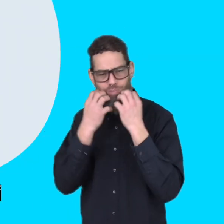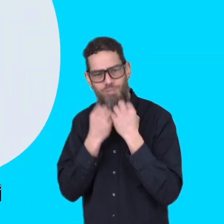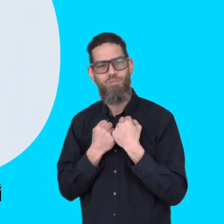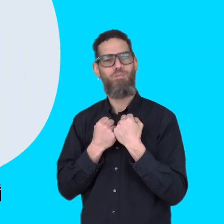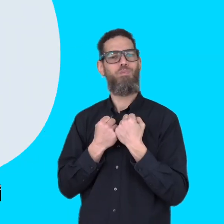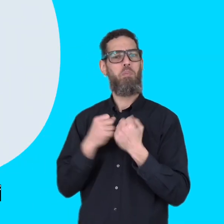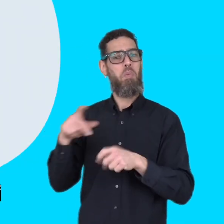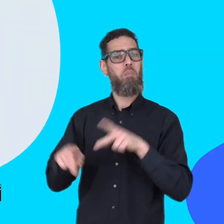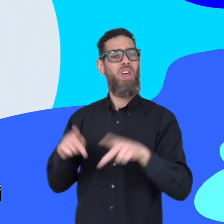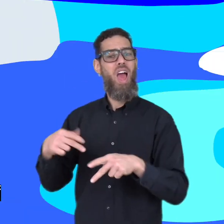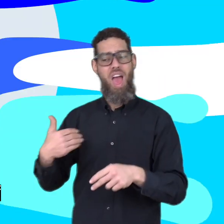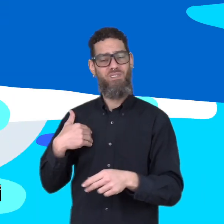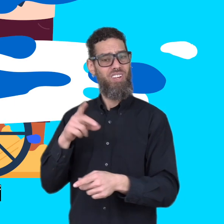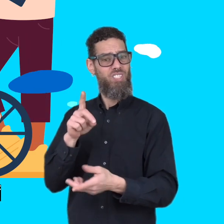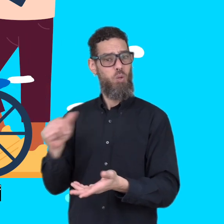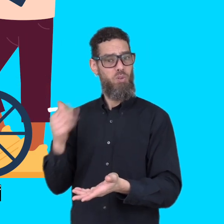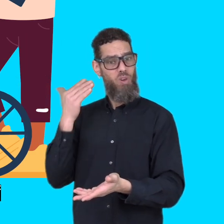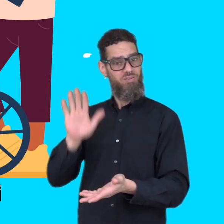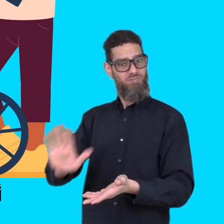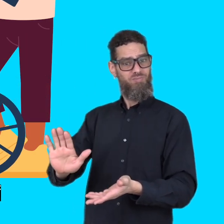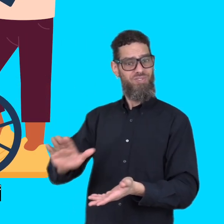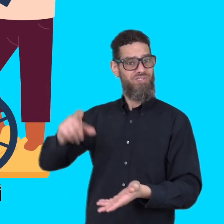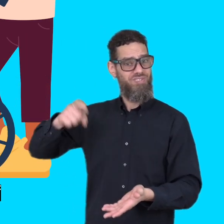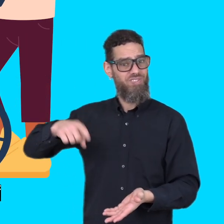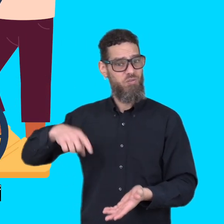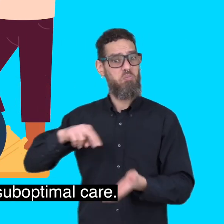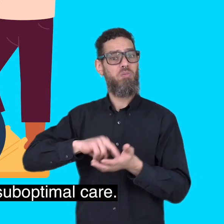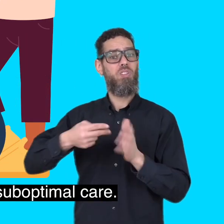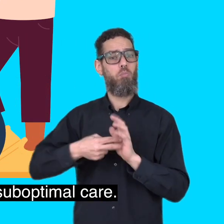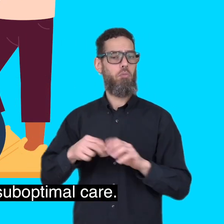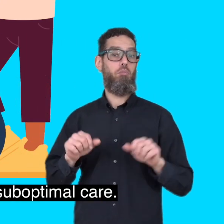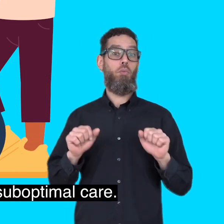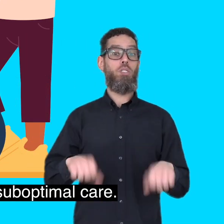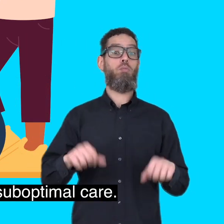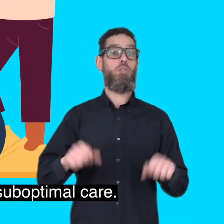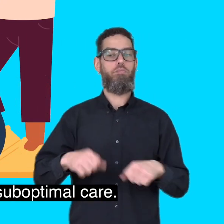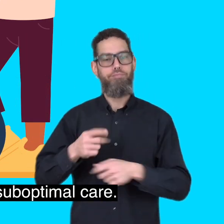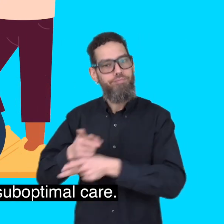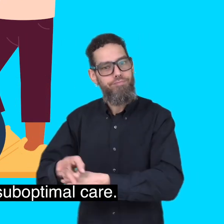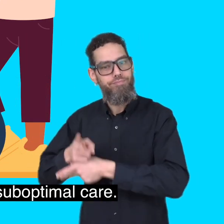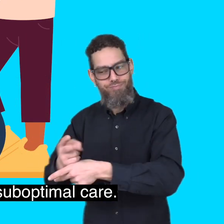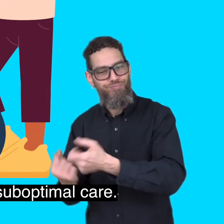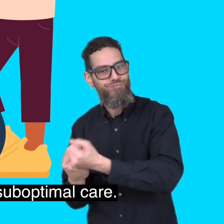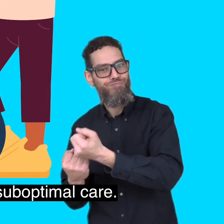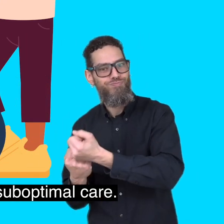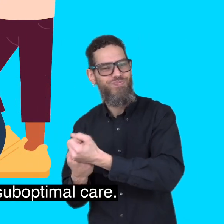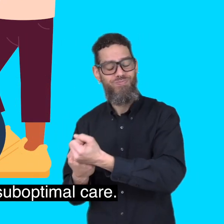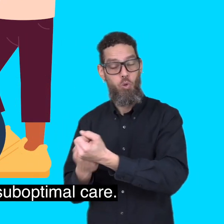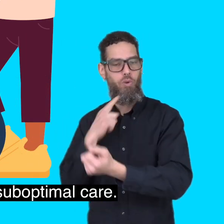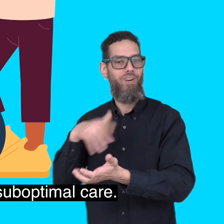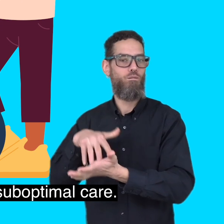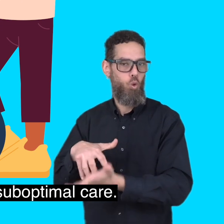for, help, and protect them. Those with disabilities, because of their specific needs, are more at risk of